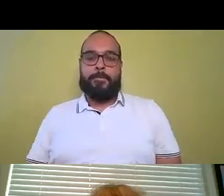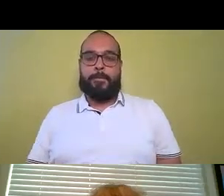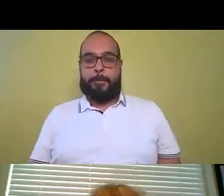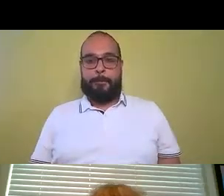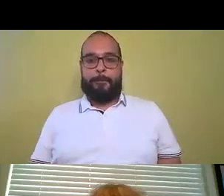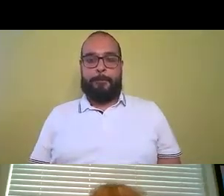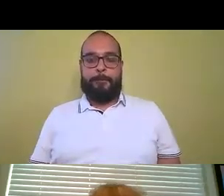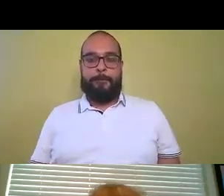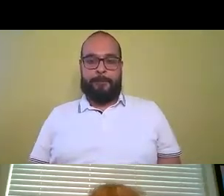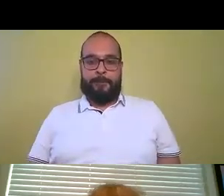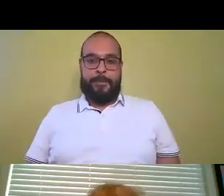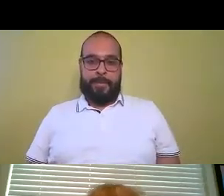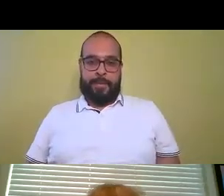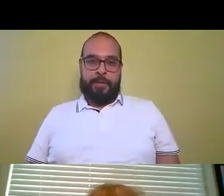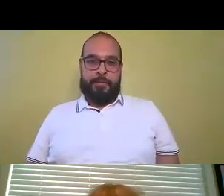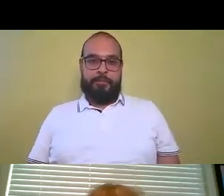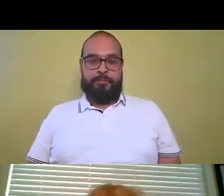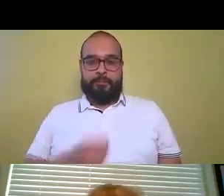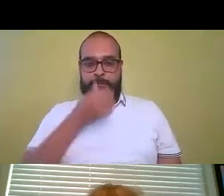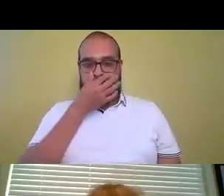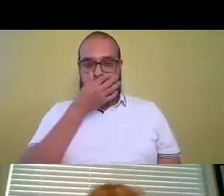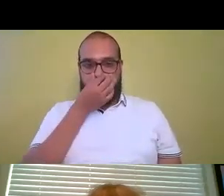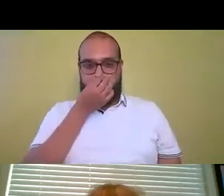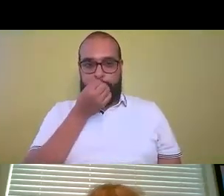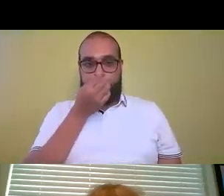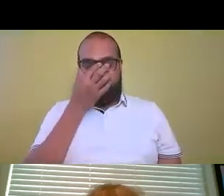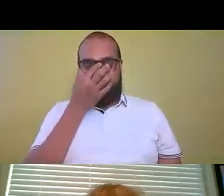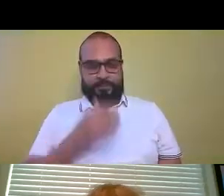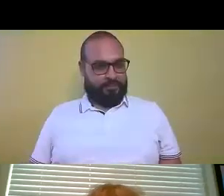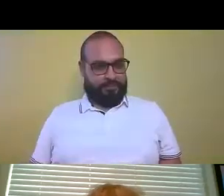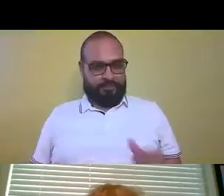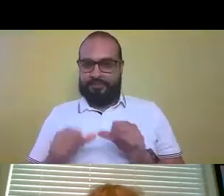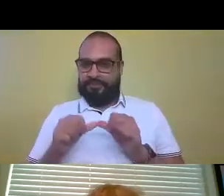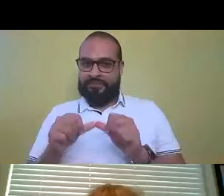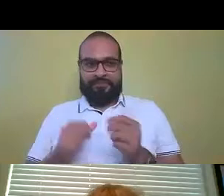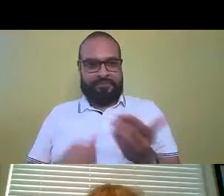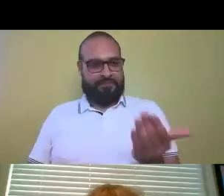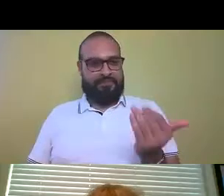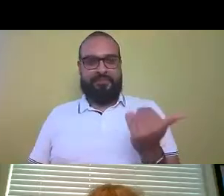We'll give you a little gum, yes. Keep going. Flipping.